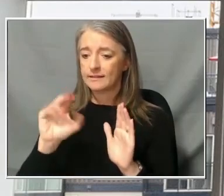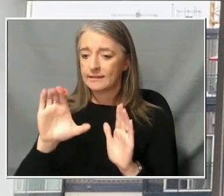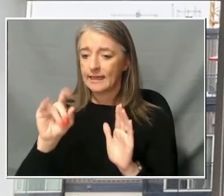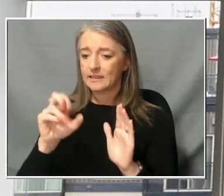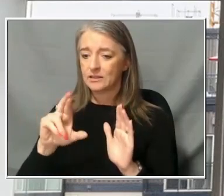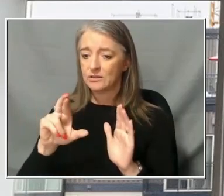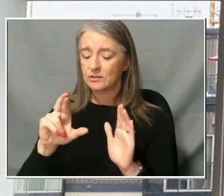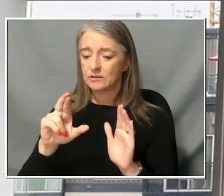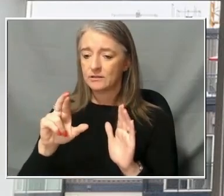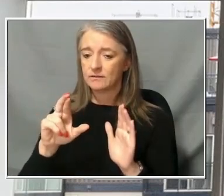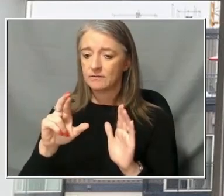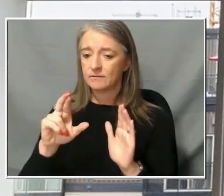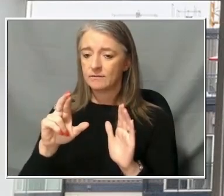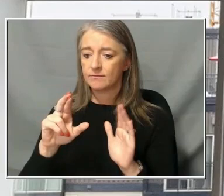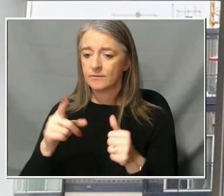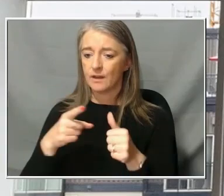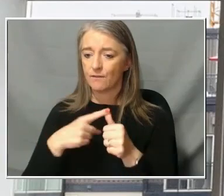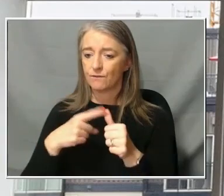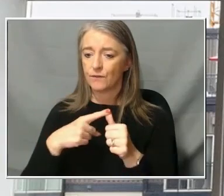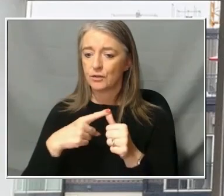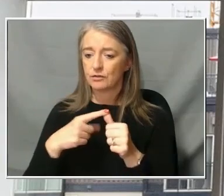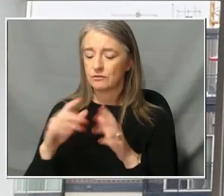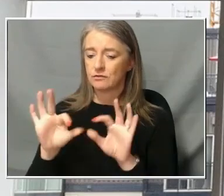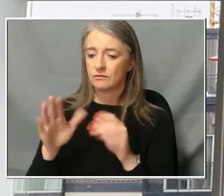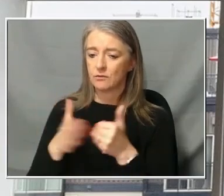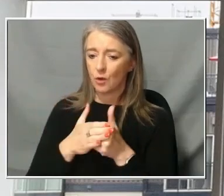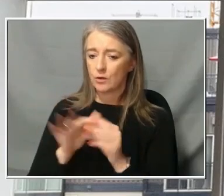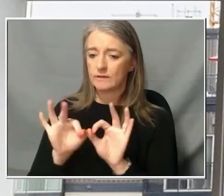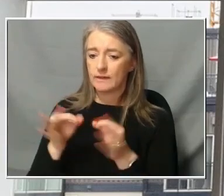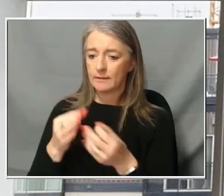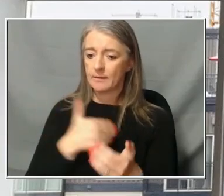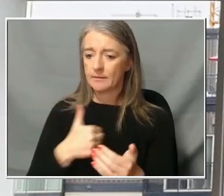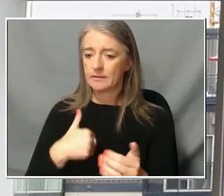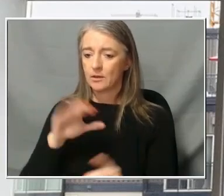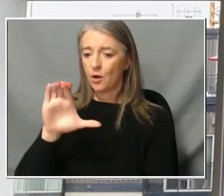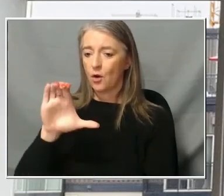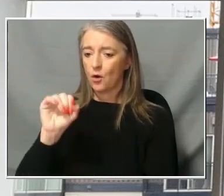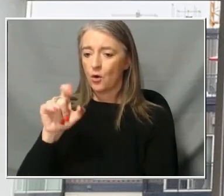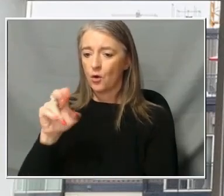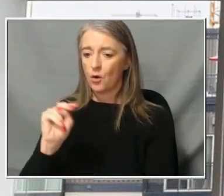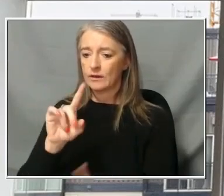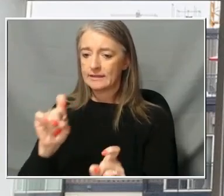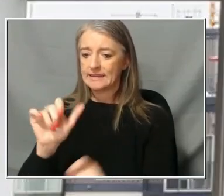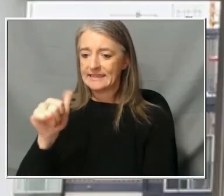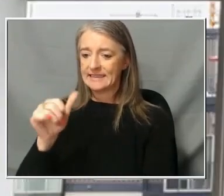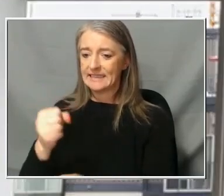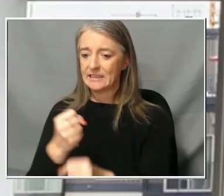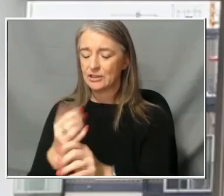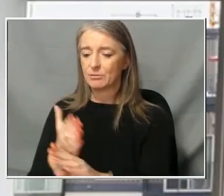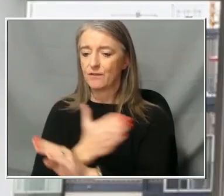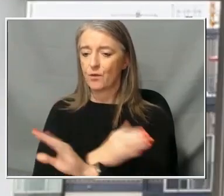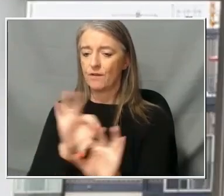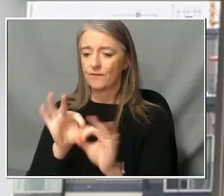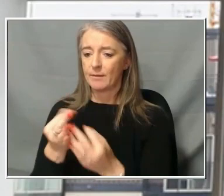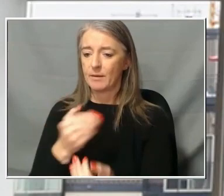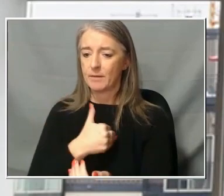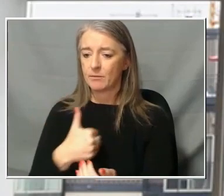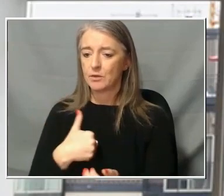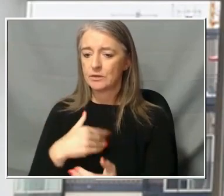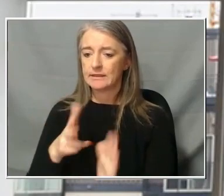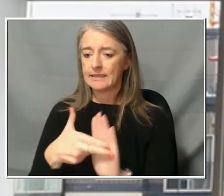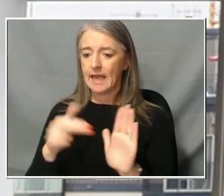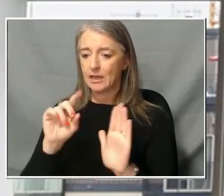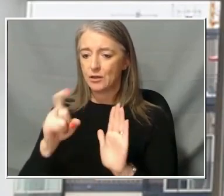need, and it's a first-degree relative, you need to consider getting your colonoscopy 10 years before your family member was